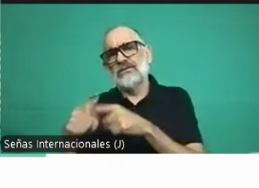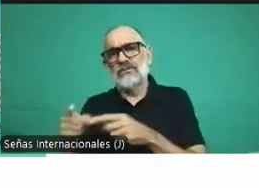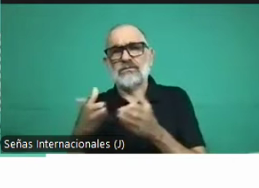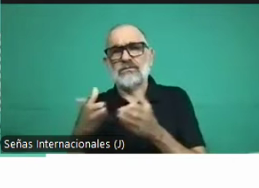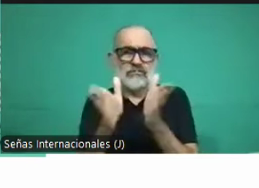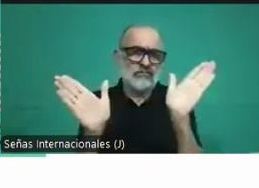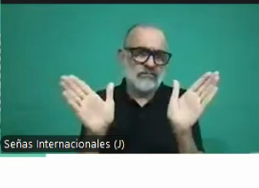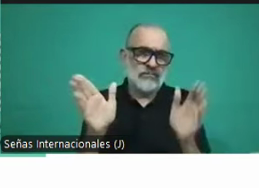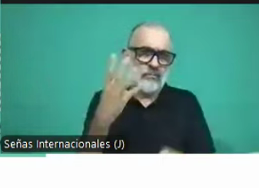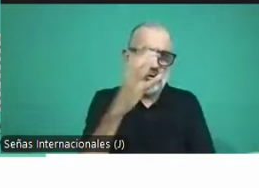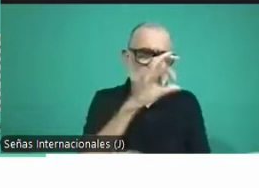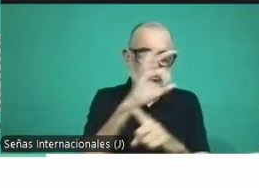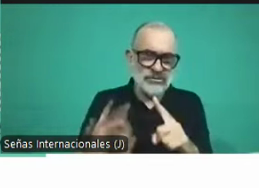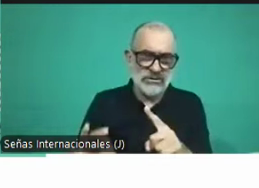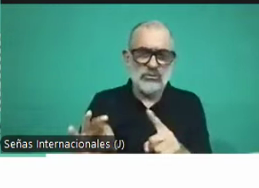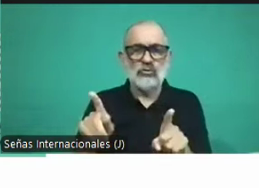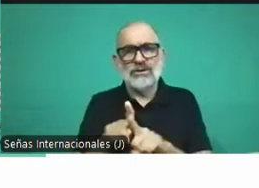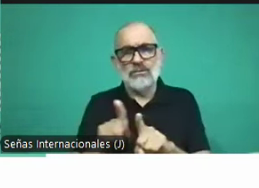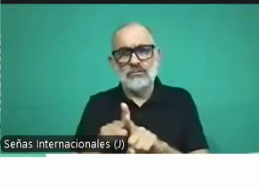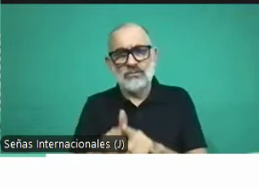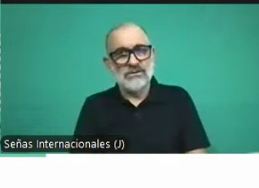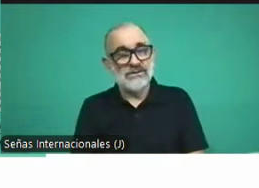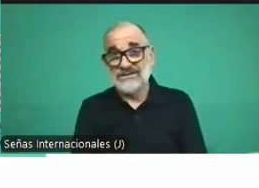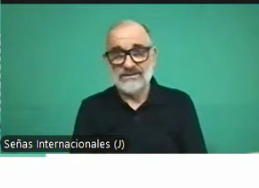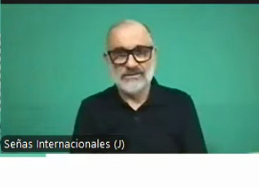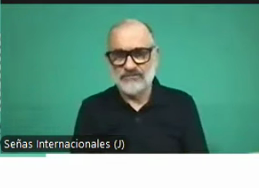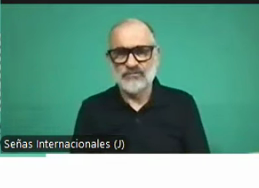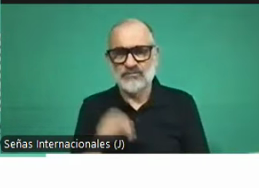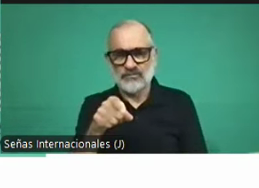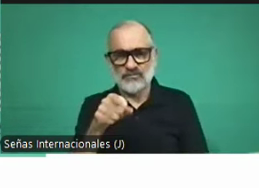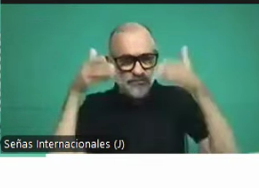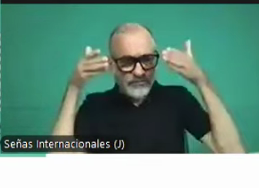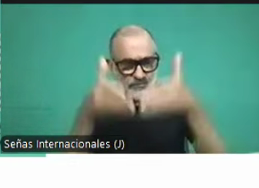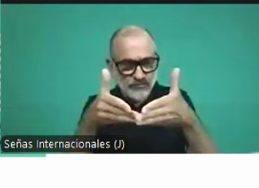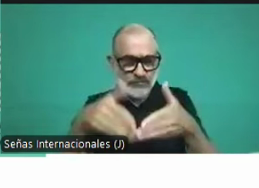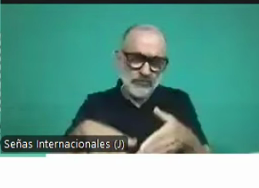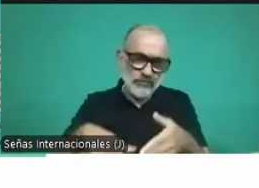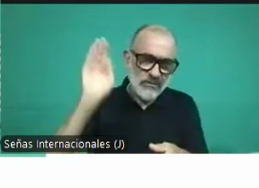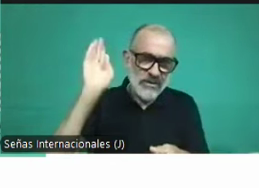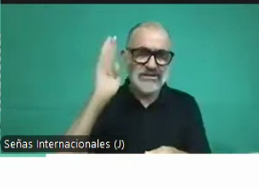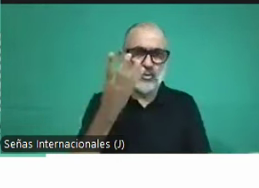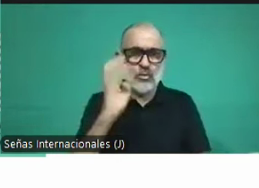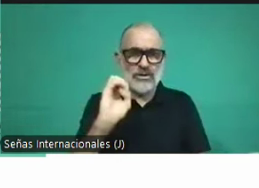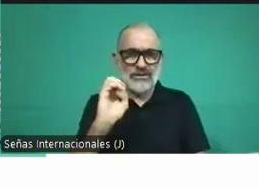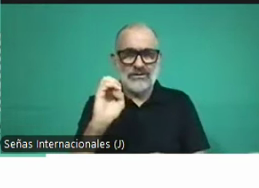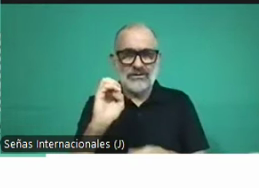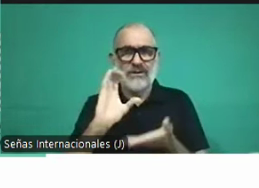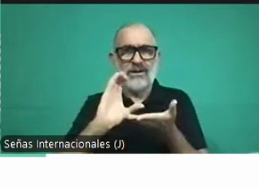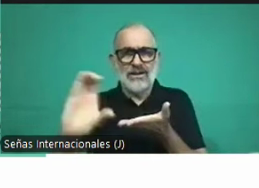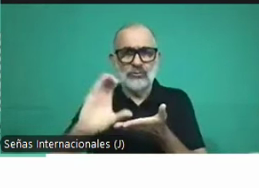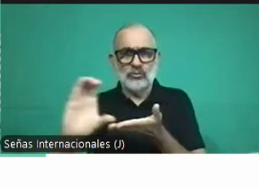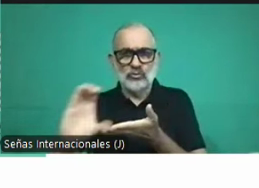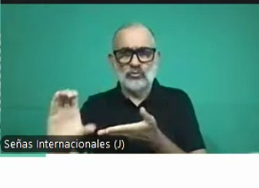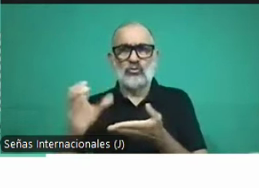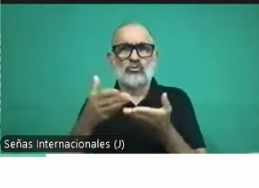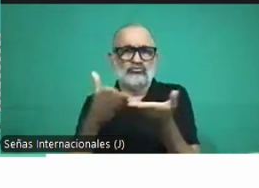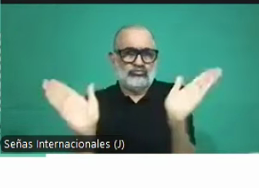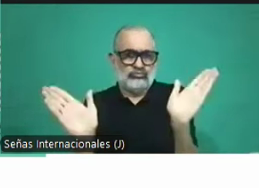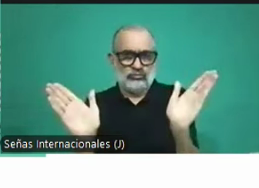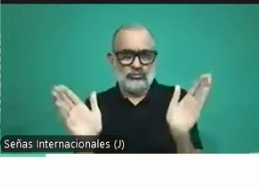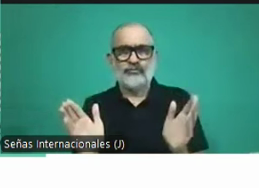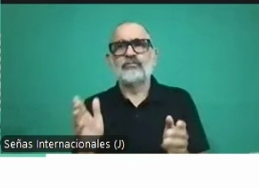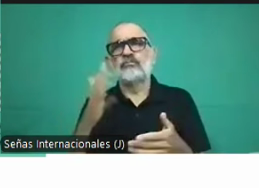to almost Y 4% este concentra of this. aproximadamente el And this is basically 44% del focused in gasto reference to corriente en salud 44% y of the expenditure in aproximadamente el health